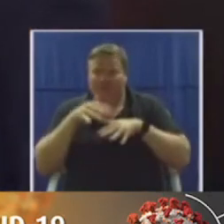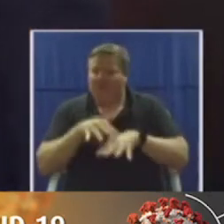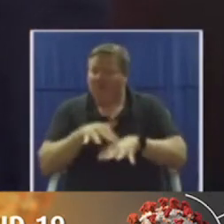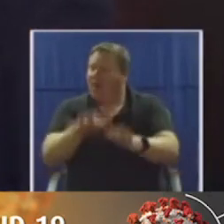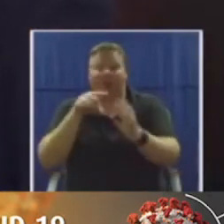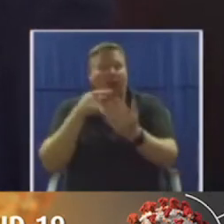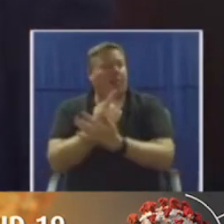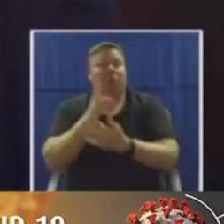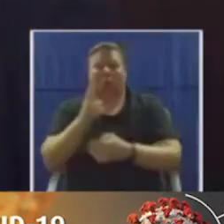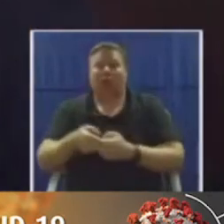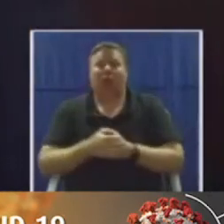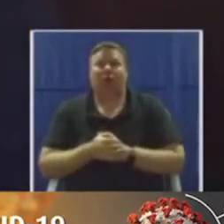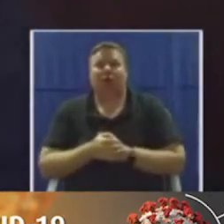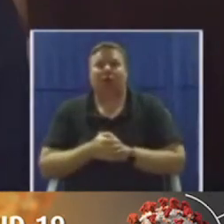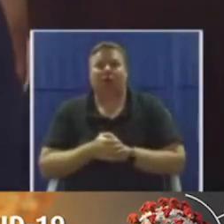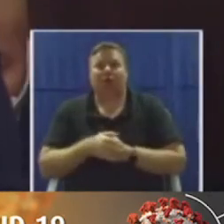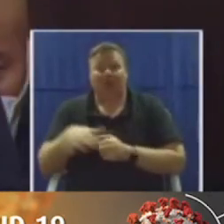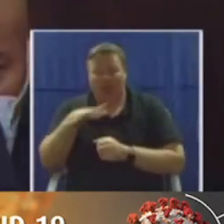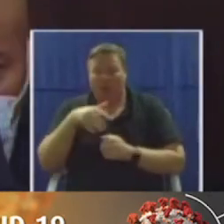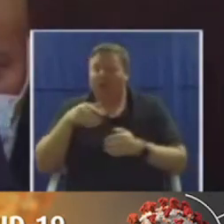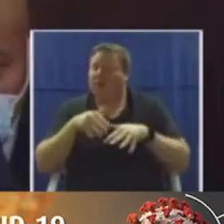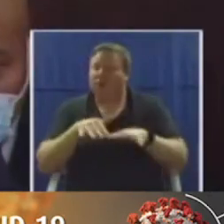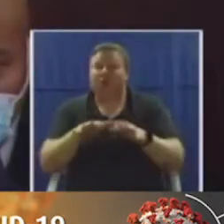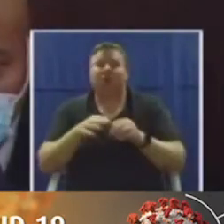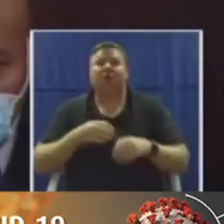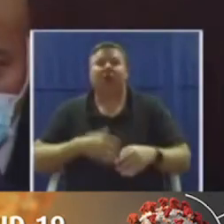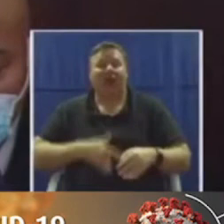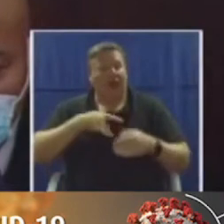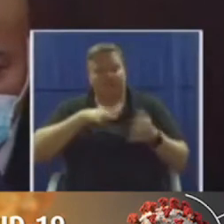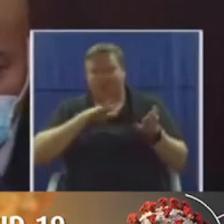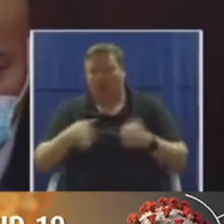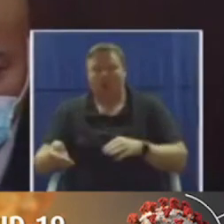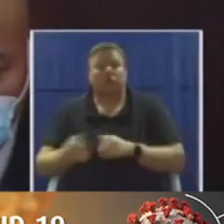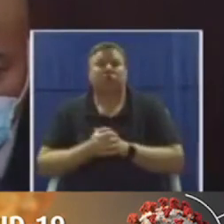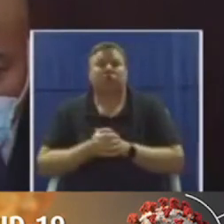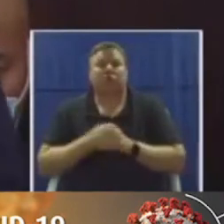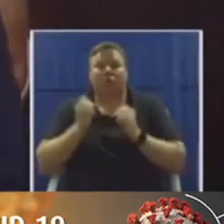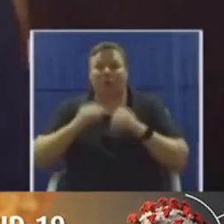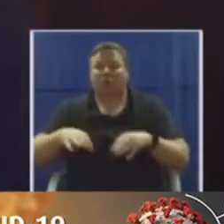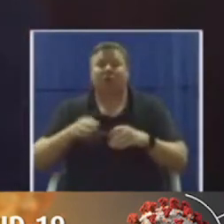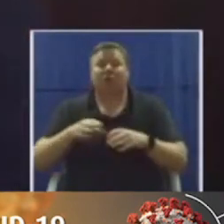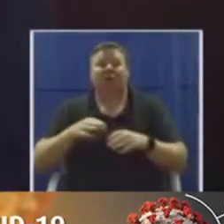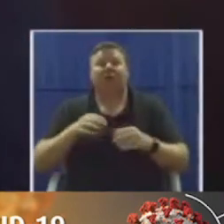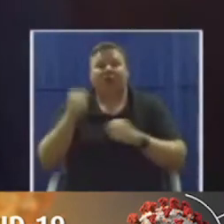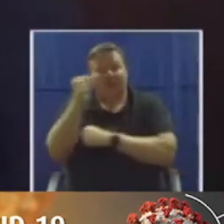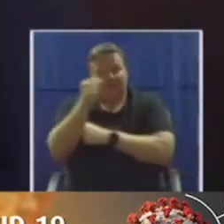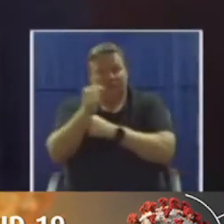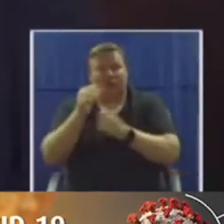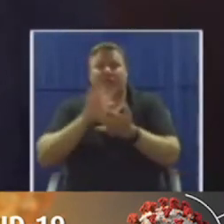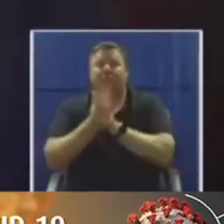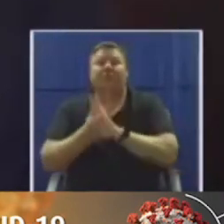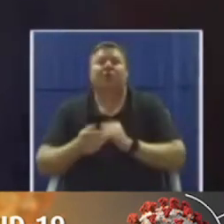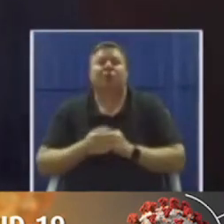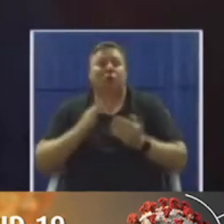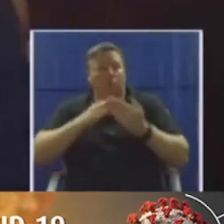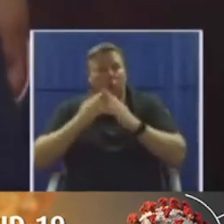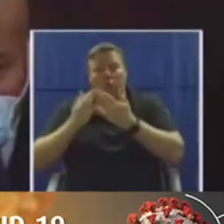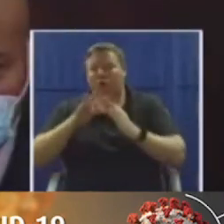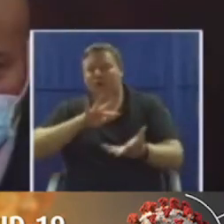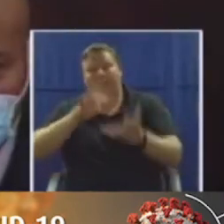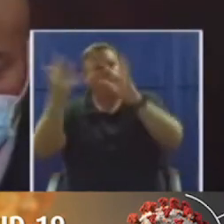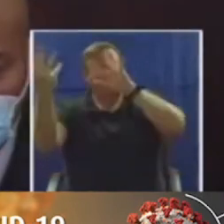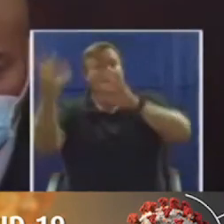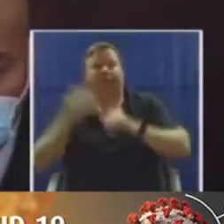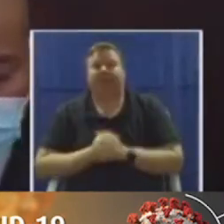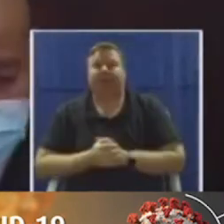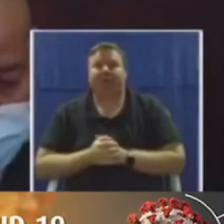roads and settlements, loss of life, infrastructure damage, displacement of communities,